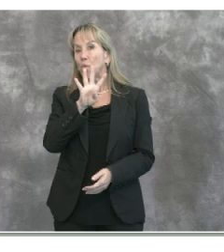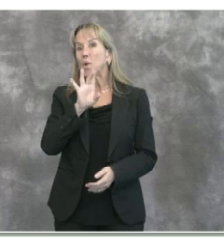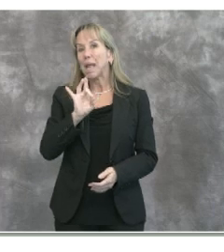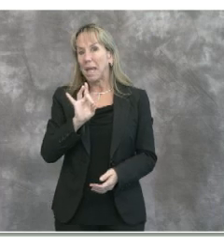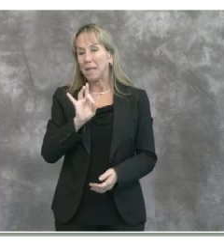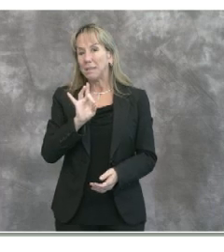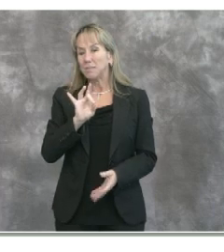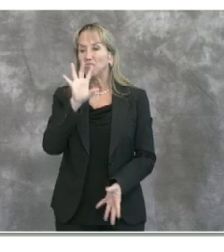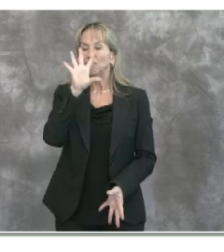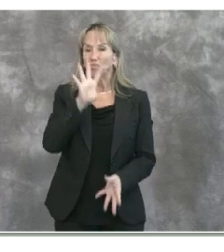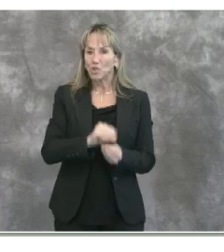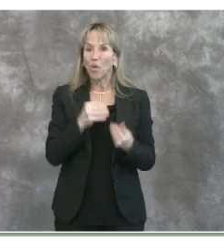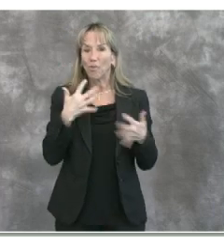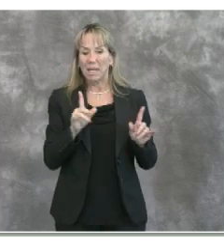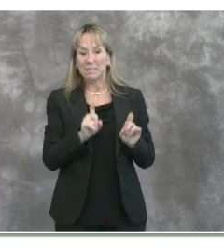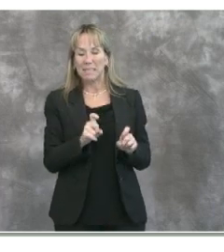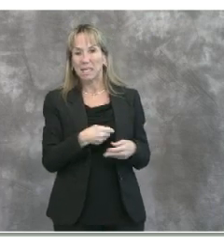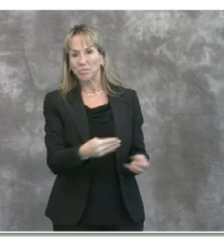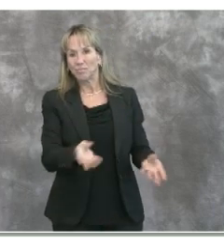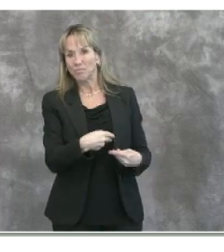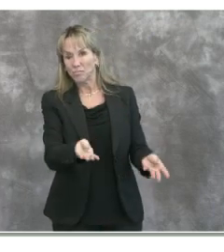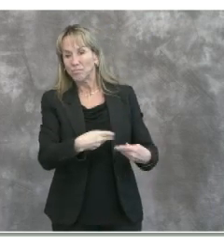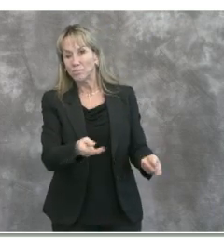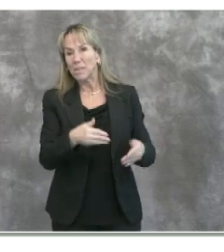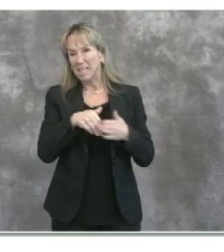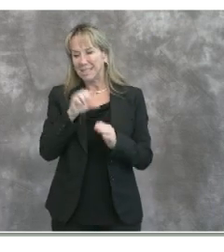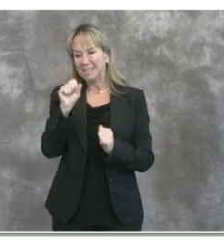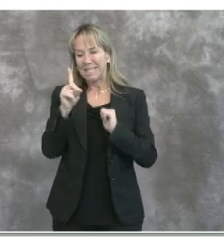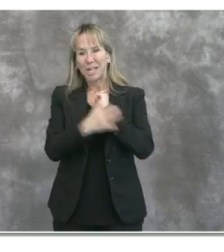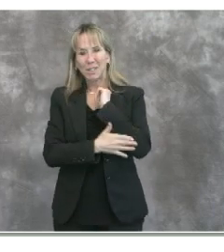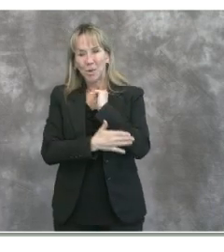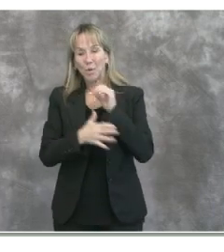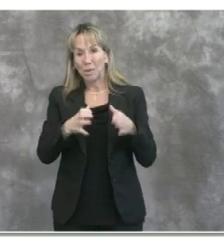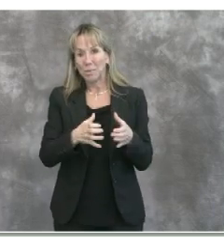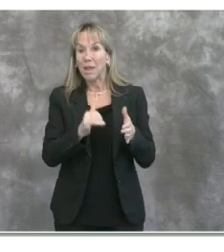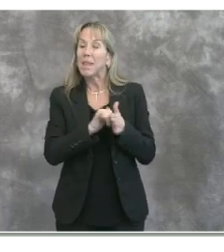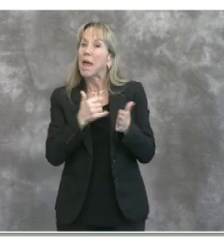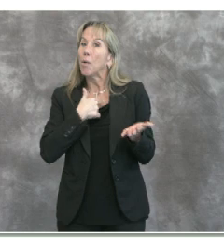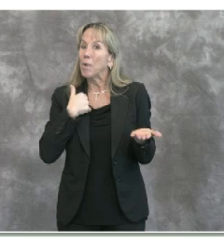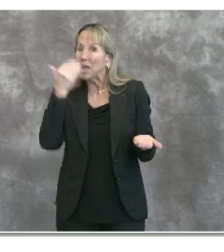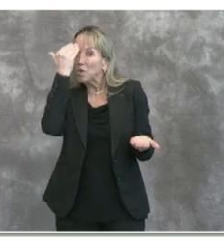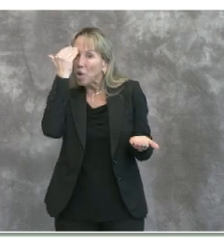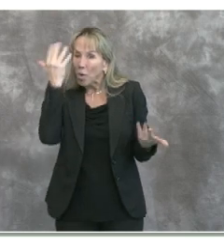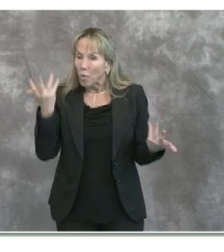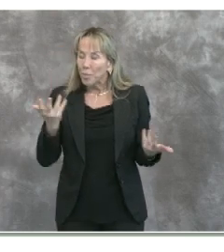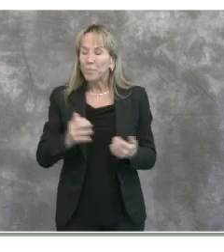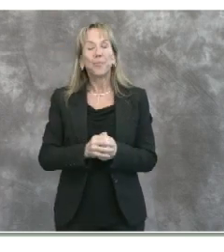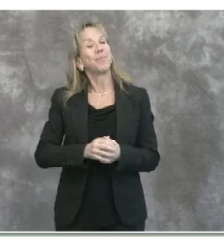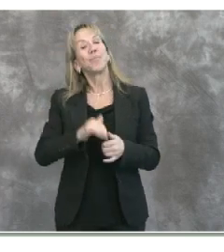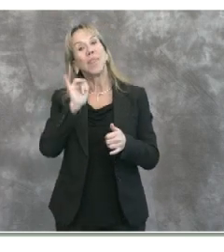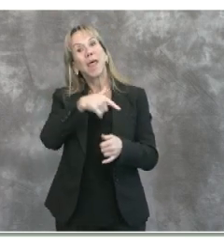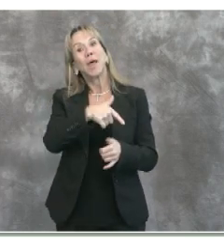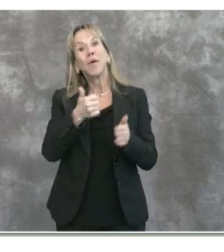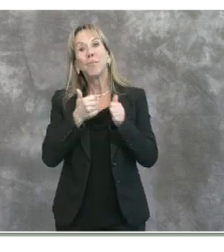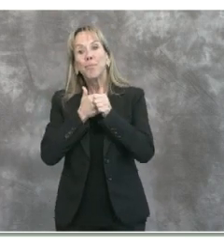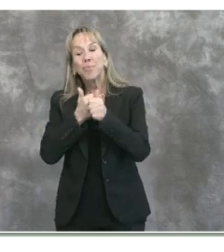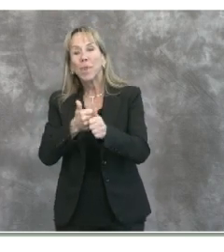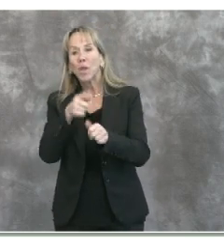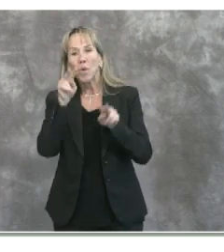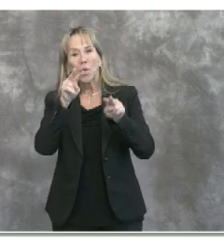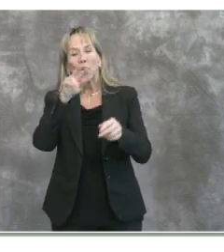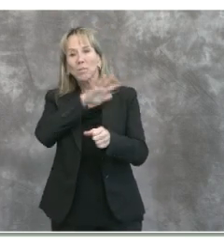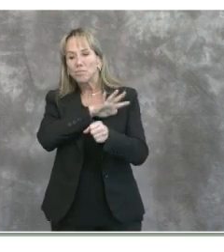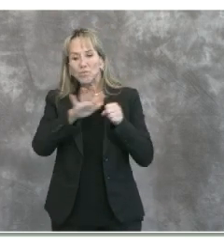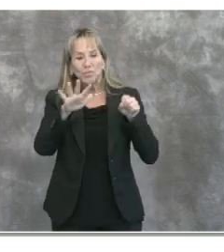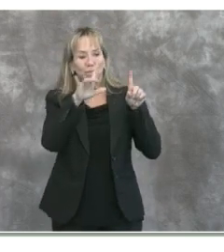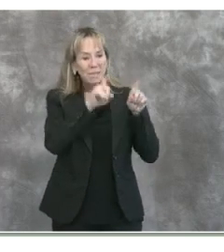27,048 total tests that have done in the County of San Diego that have been reported to us. That tracks right along when you look at total tests